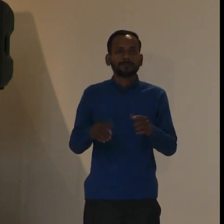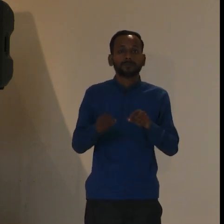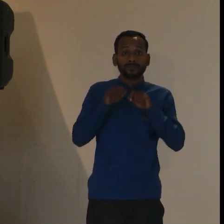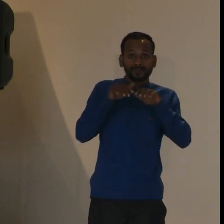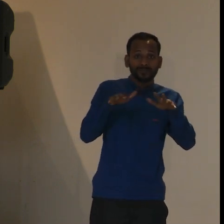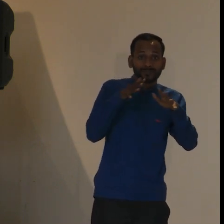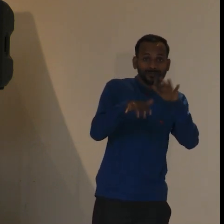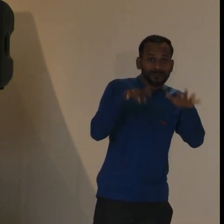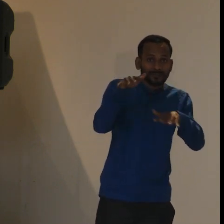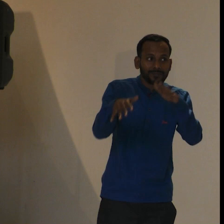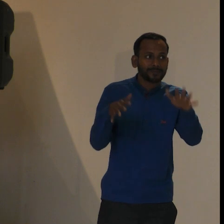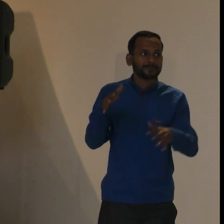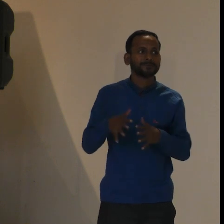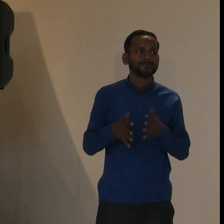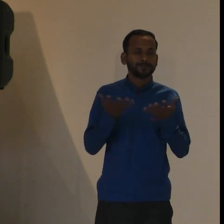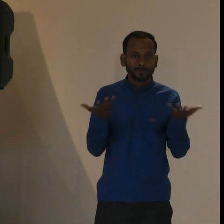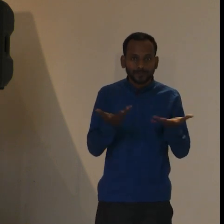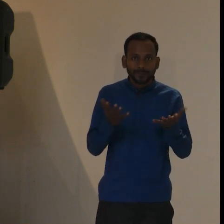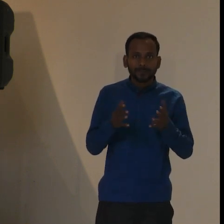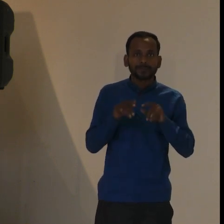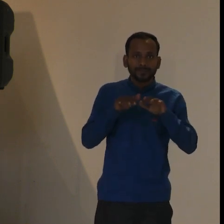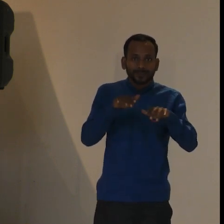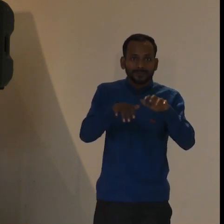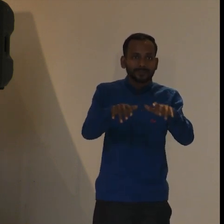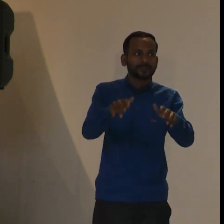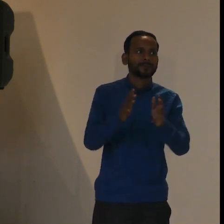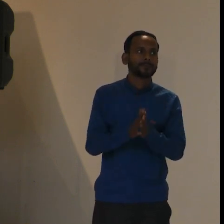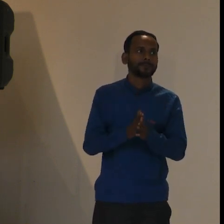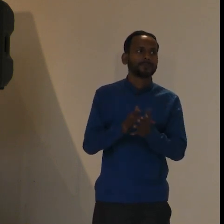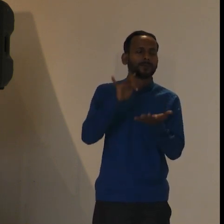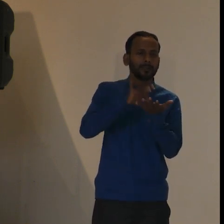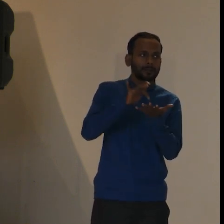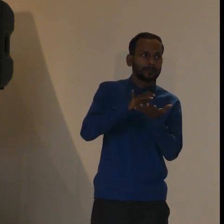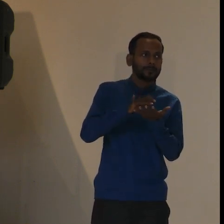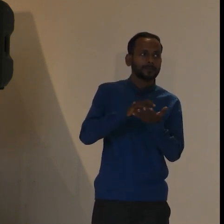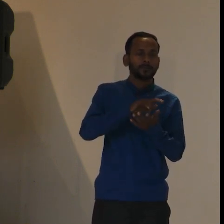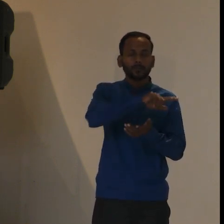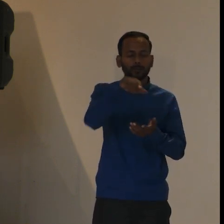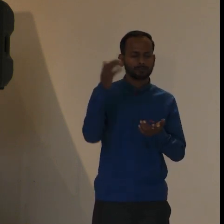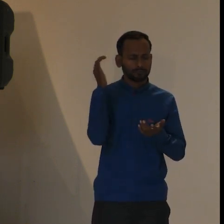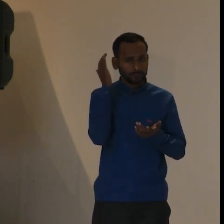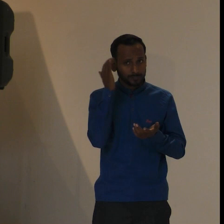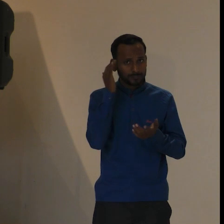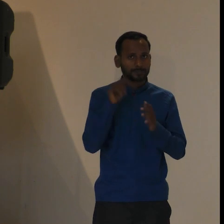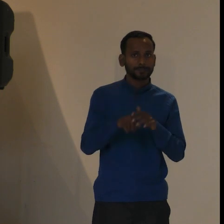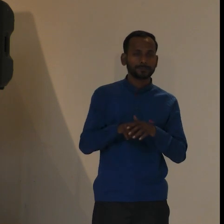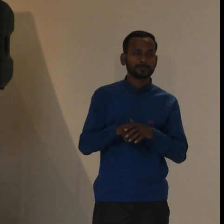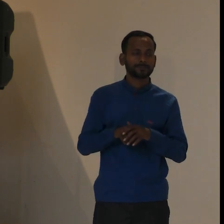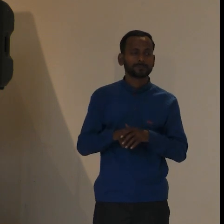accessing things like, say he said ramps and stuff like that, that don't exist in this space. So that already alienating a